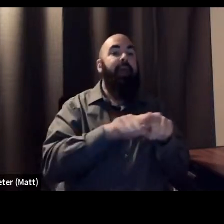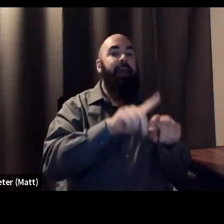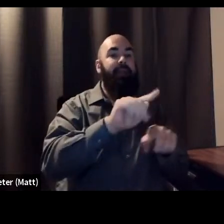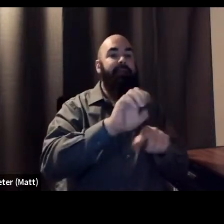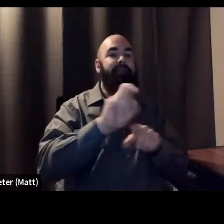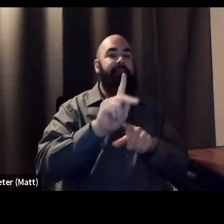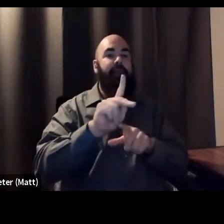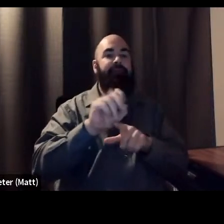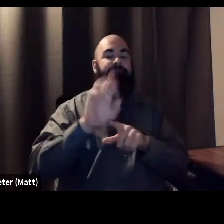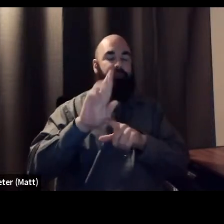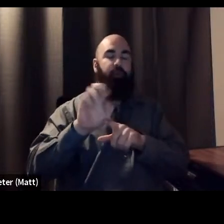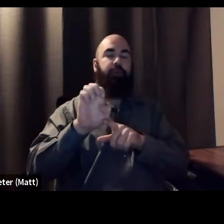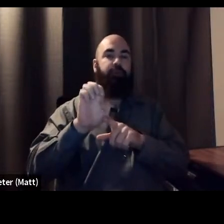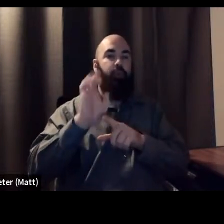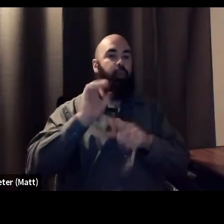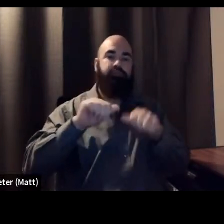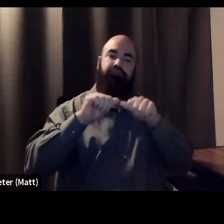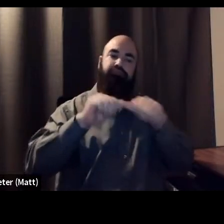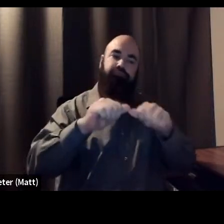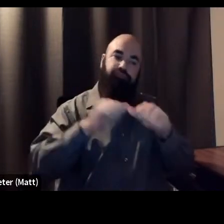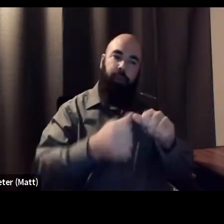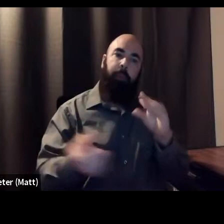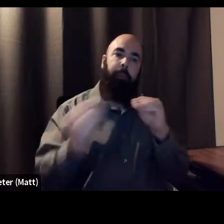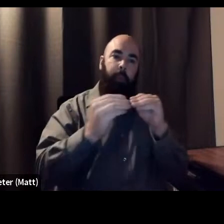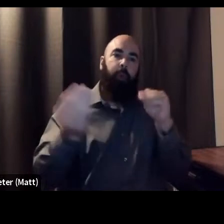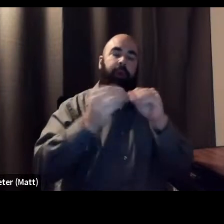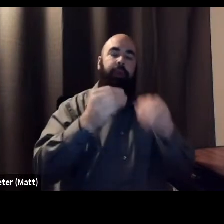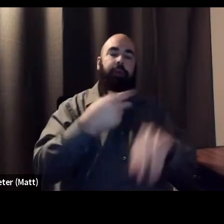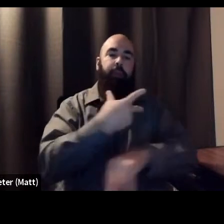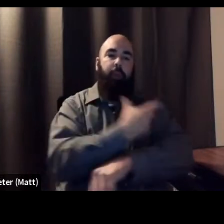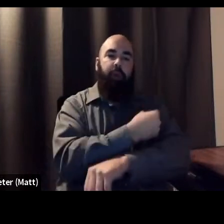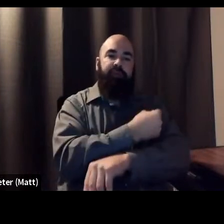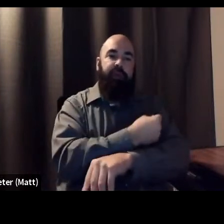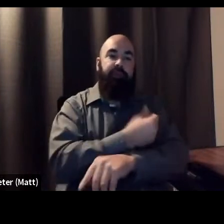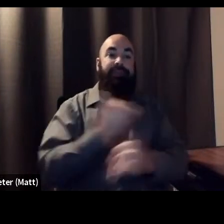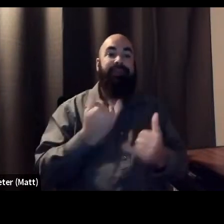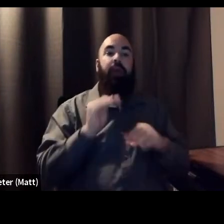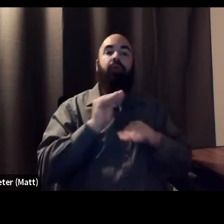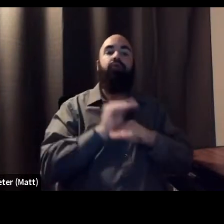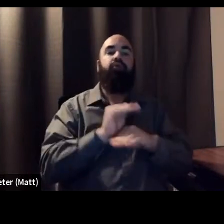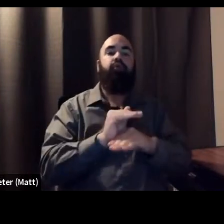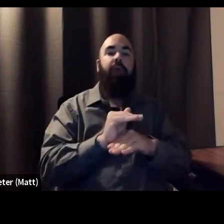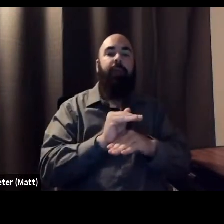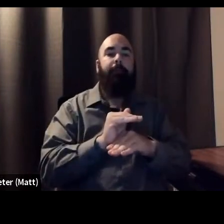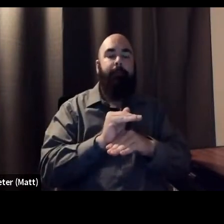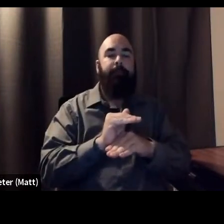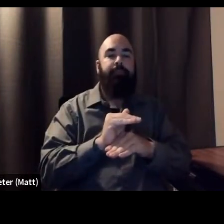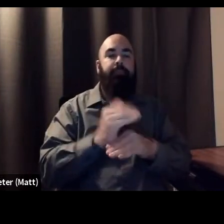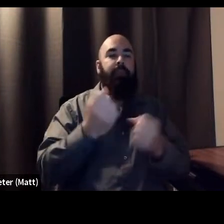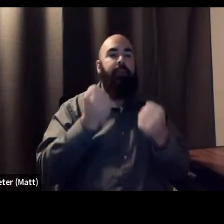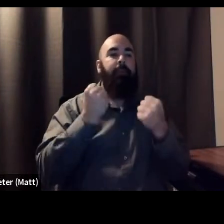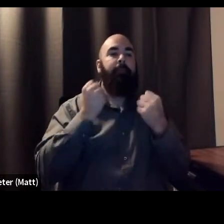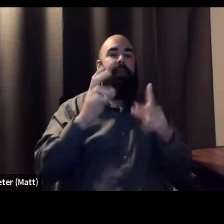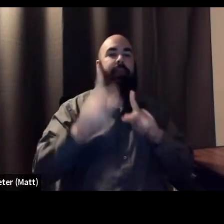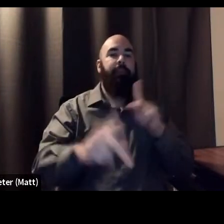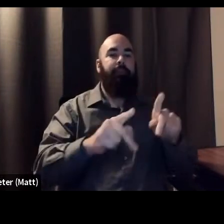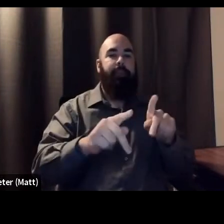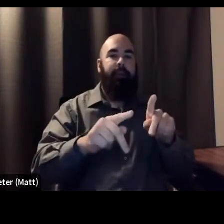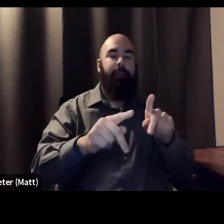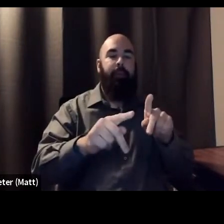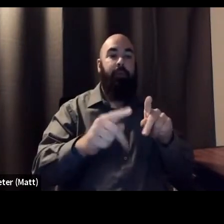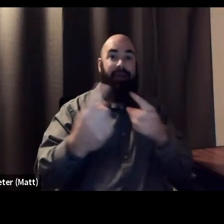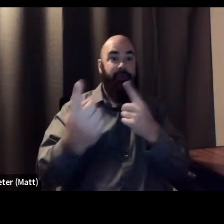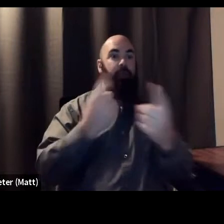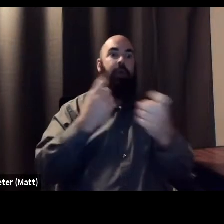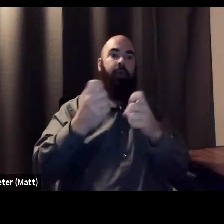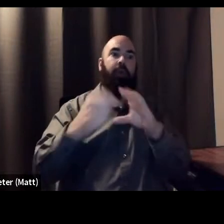through. The questions the panel will be addressing tonight were submitted by residents across the region prior to tonight's